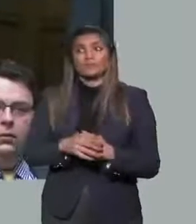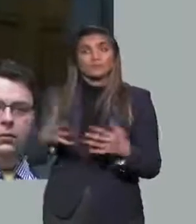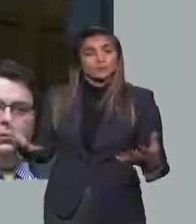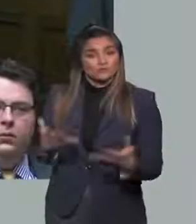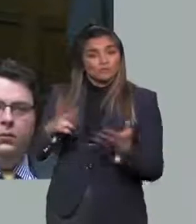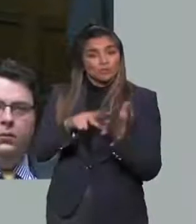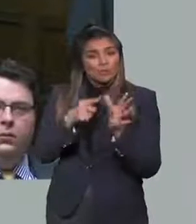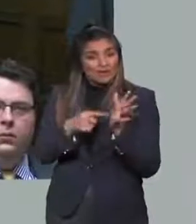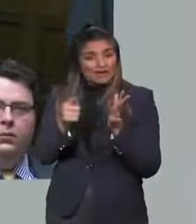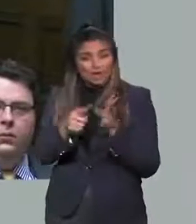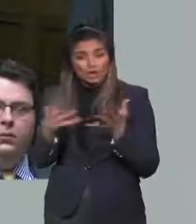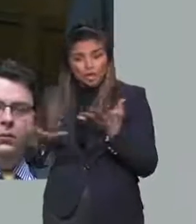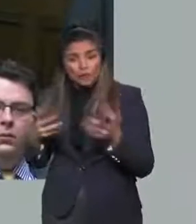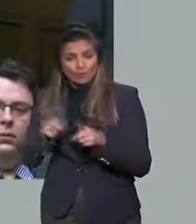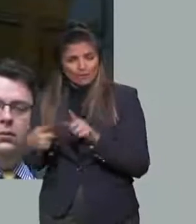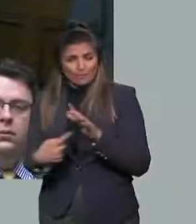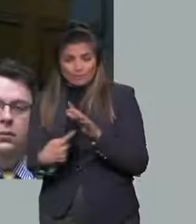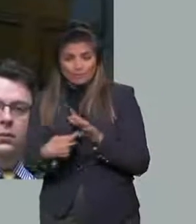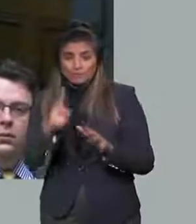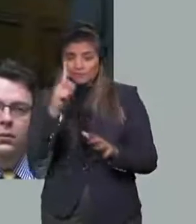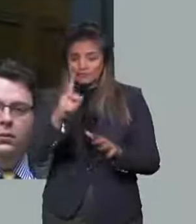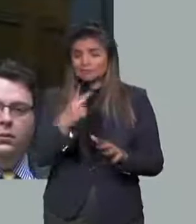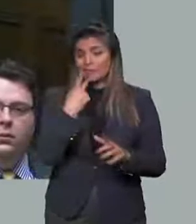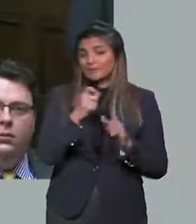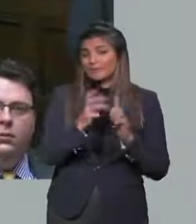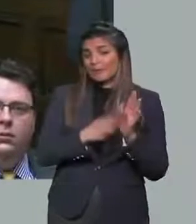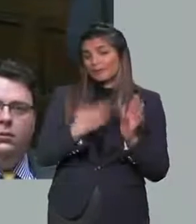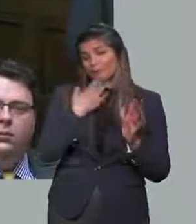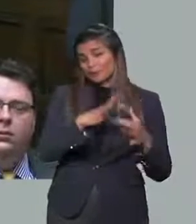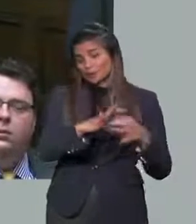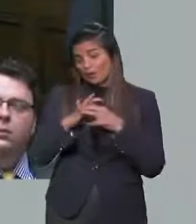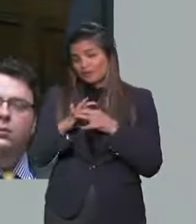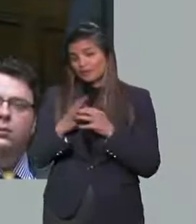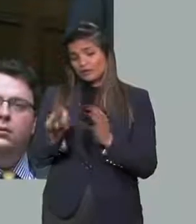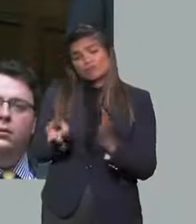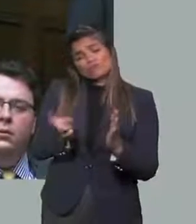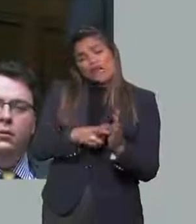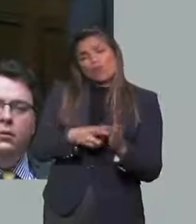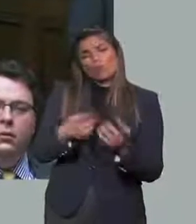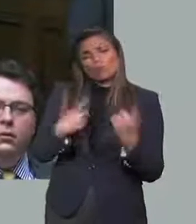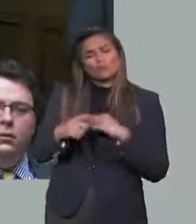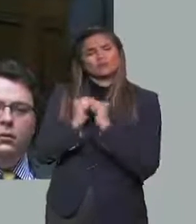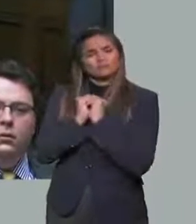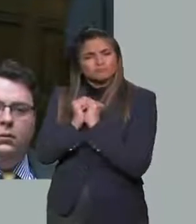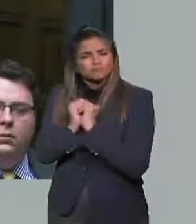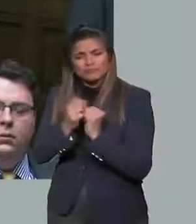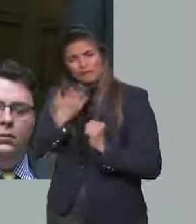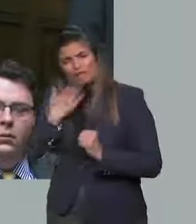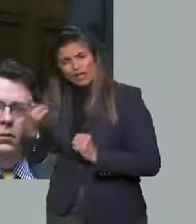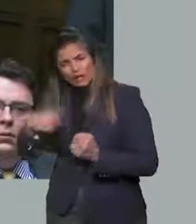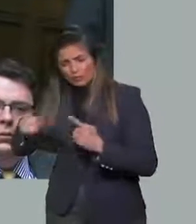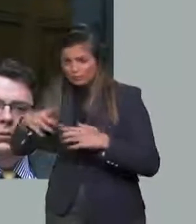now more important than ever. Would the Deputy Prime Minister join with me in putting on the record the gratitude of this House and consider